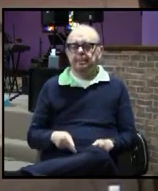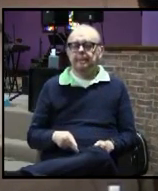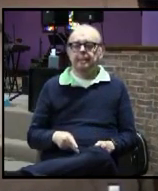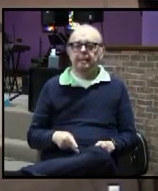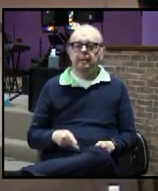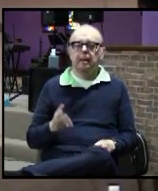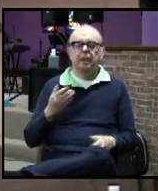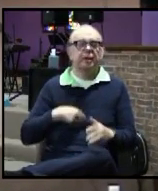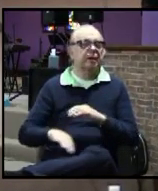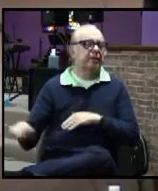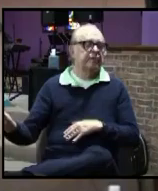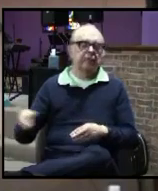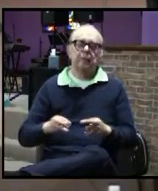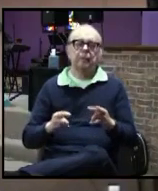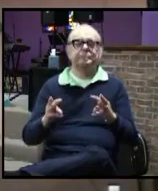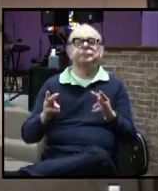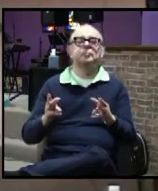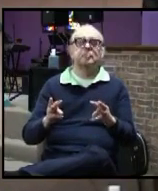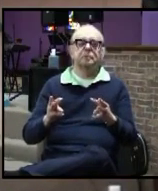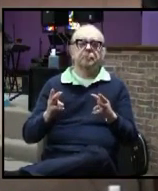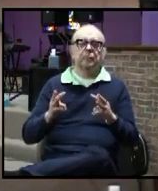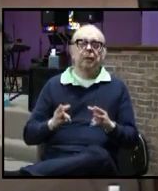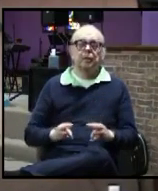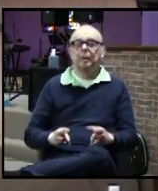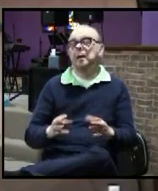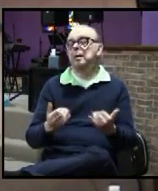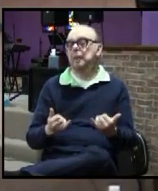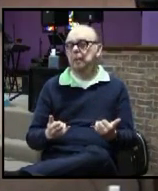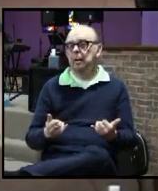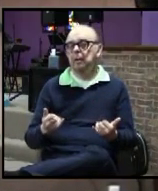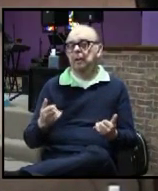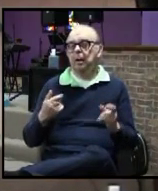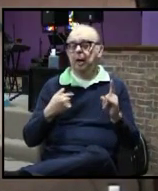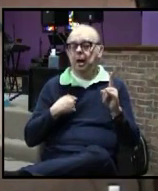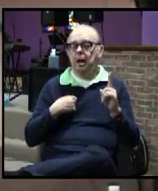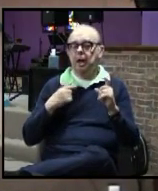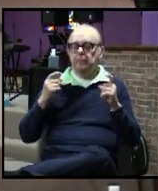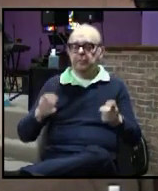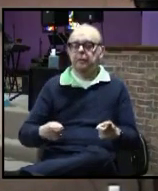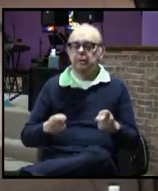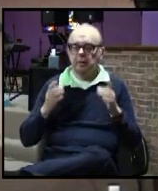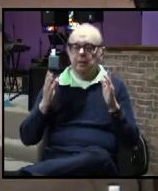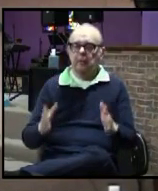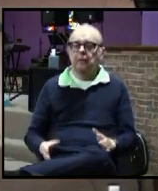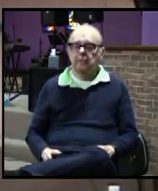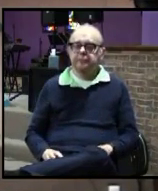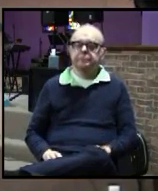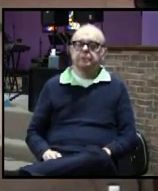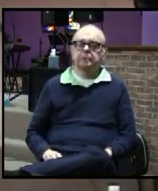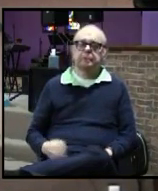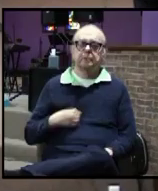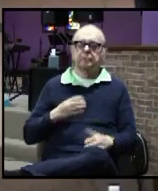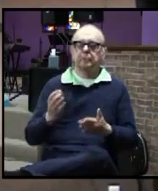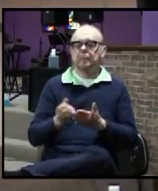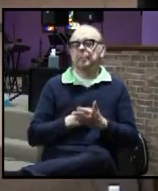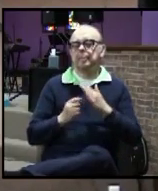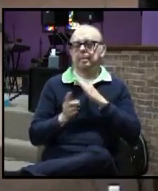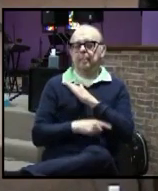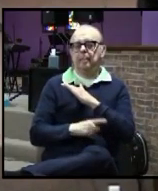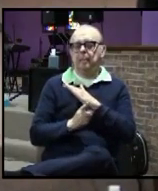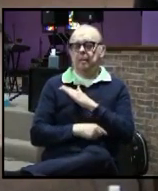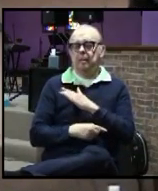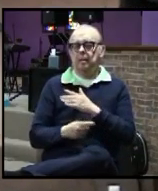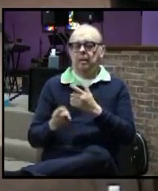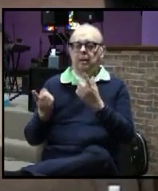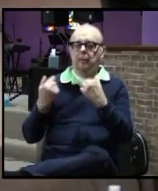Everybody has to get in the same way. And the way is this. I am a sinner. And I deserve the punishment